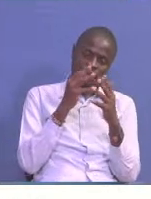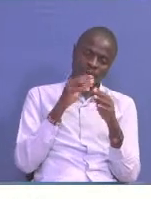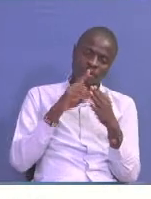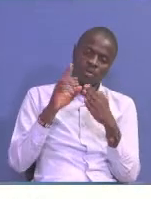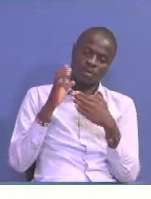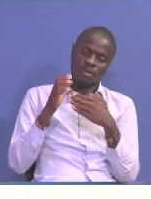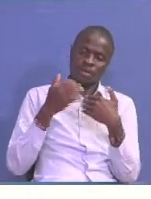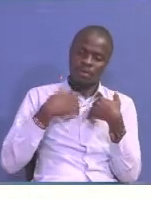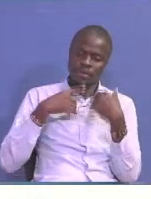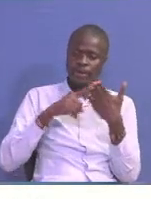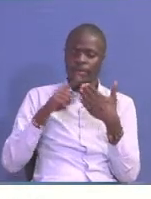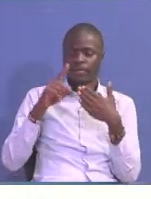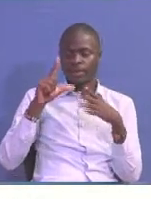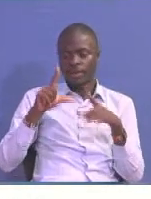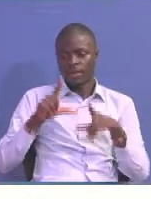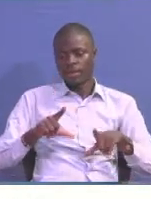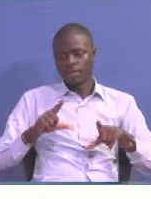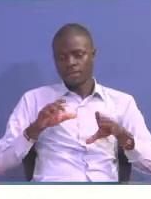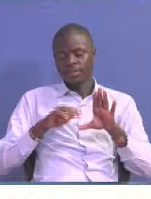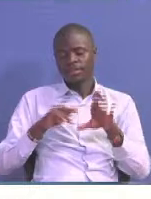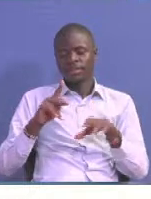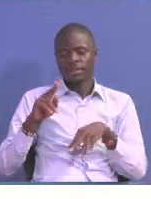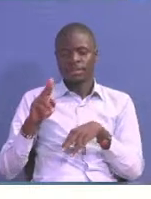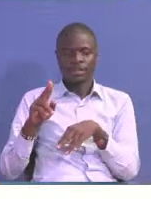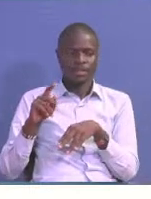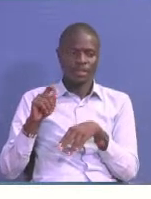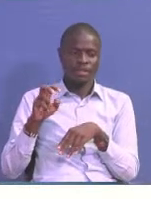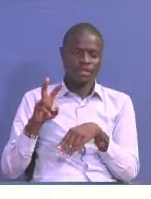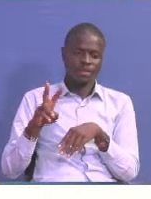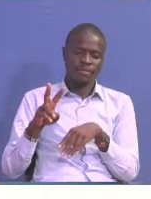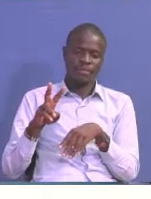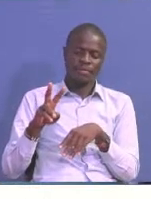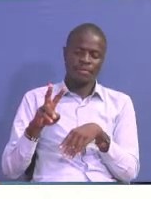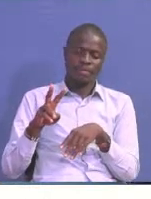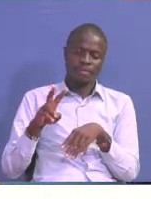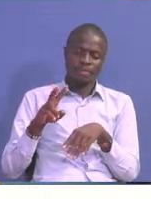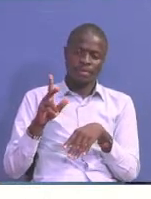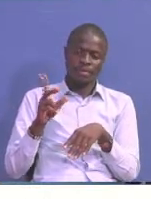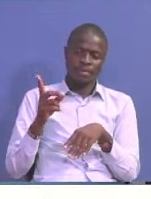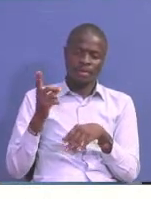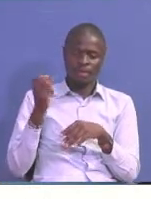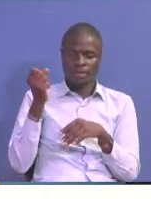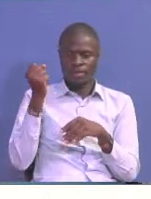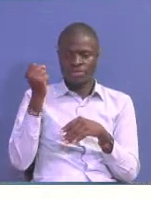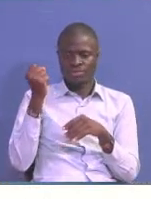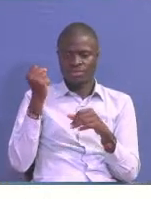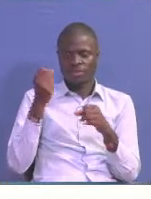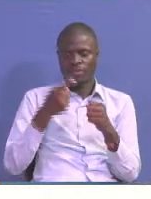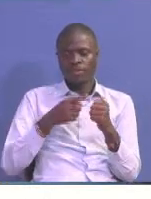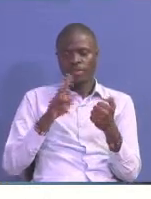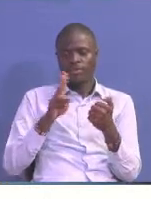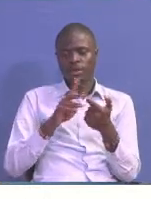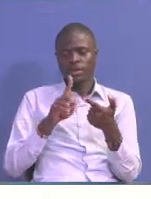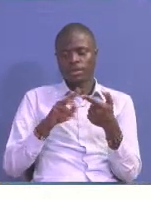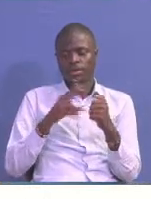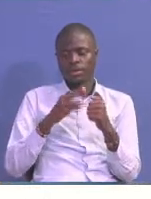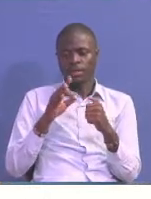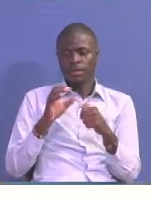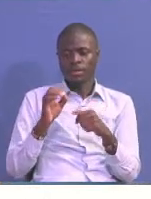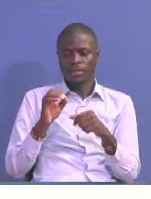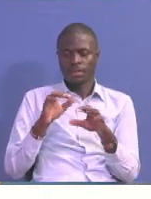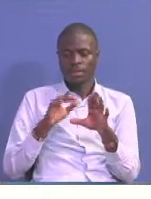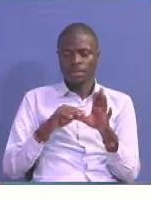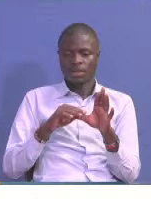weekends, we have Weekend Live at Kenyatta University, KUTV, every Saturdays from 9 to 9:30 in